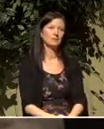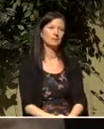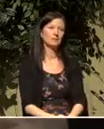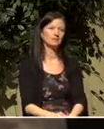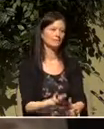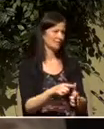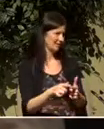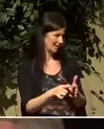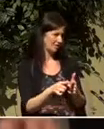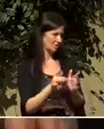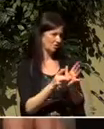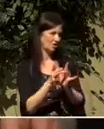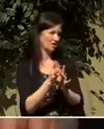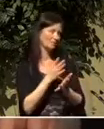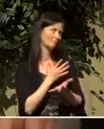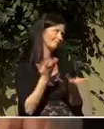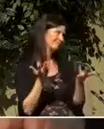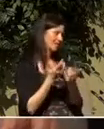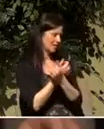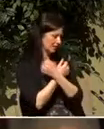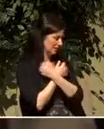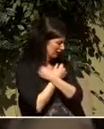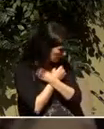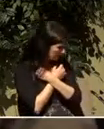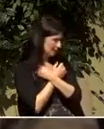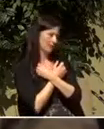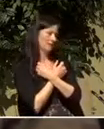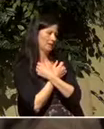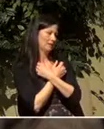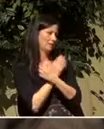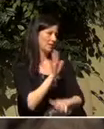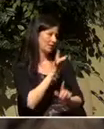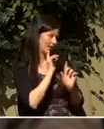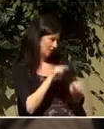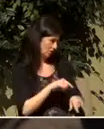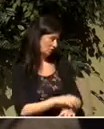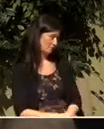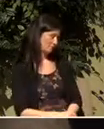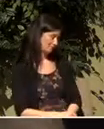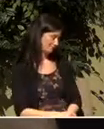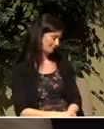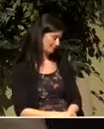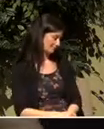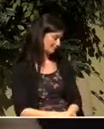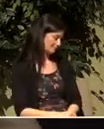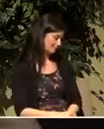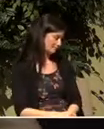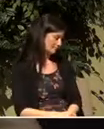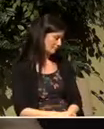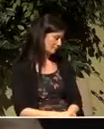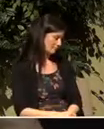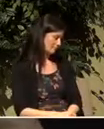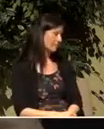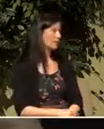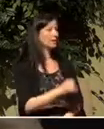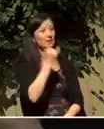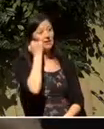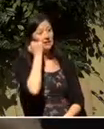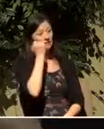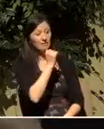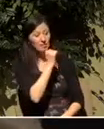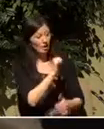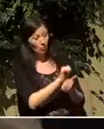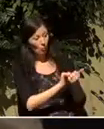And then he, oh so lovingly, took me to task and said, unless I wash